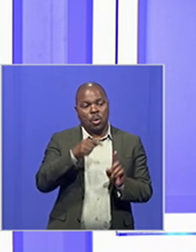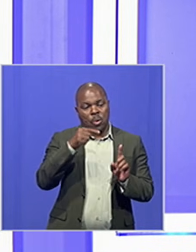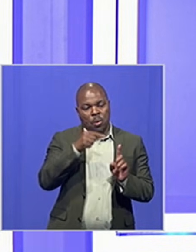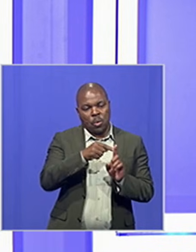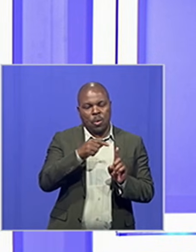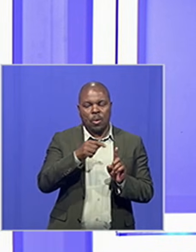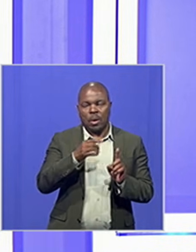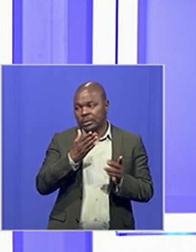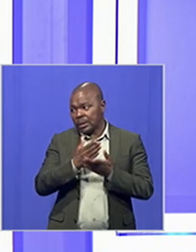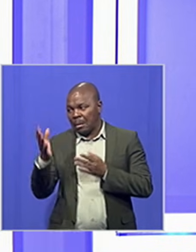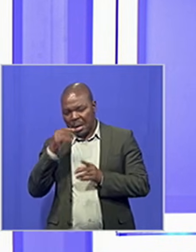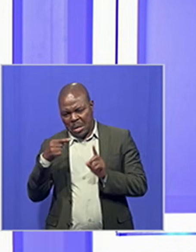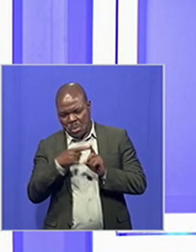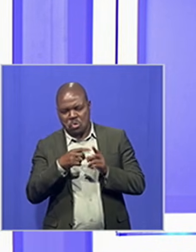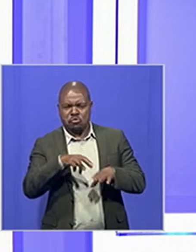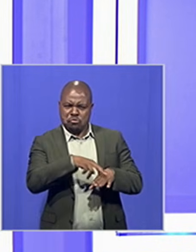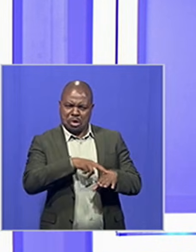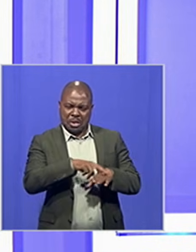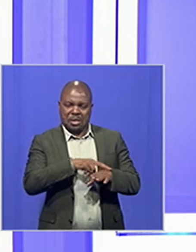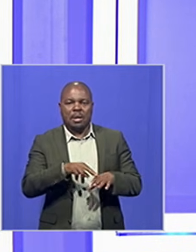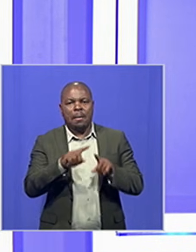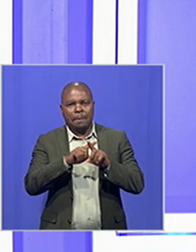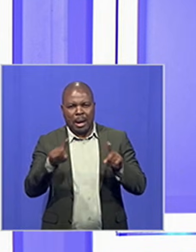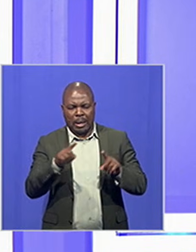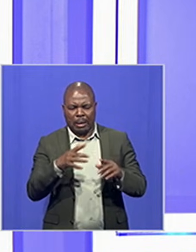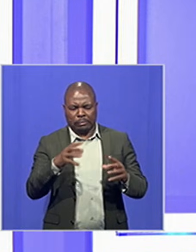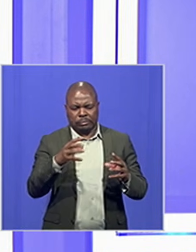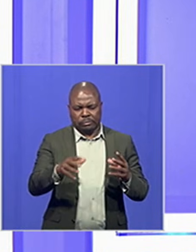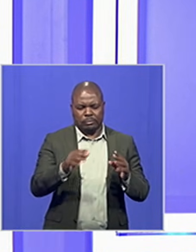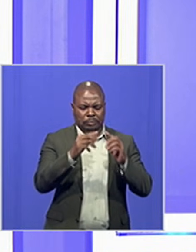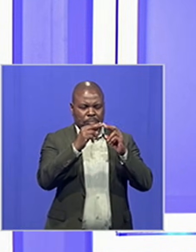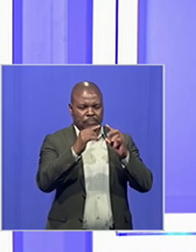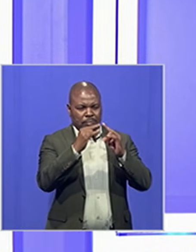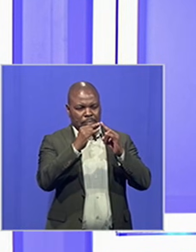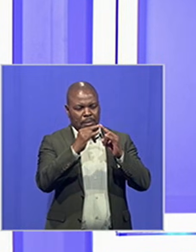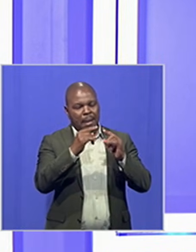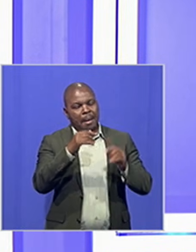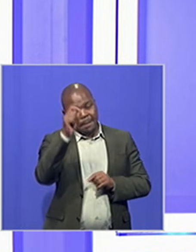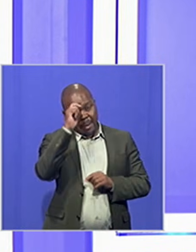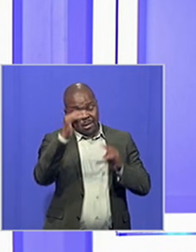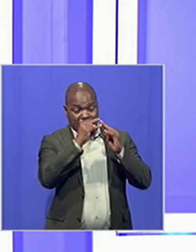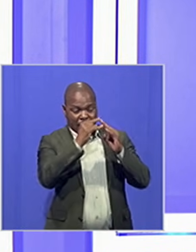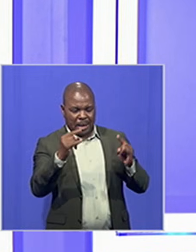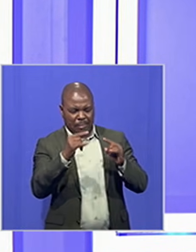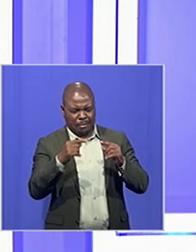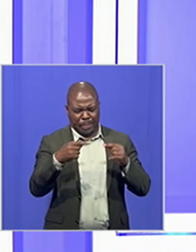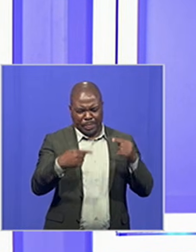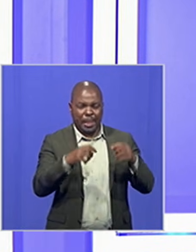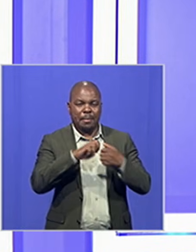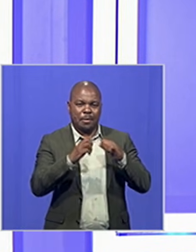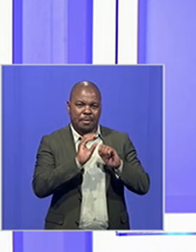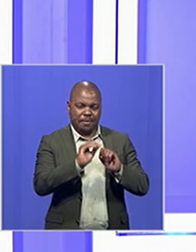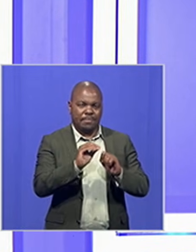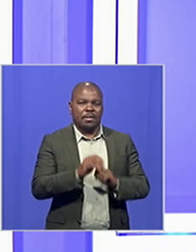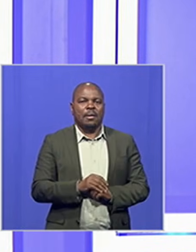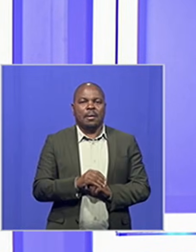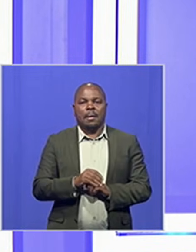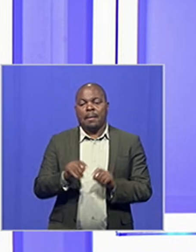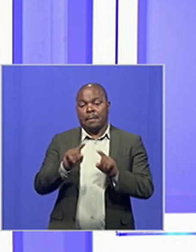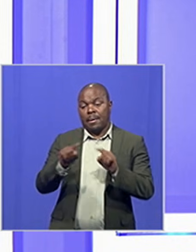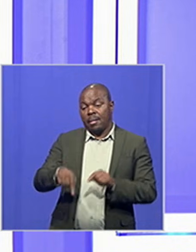e le tsa bosemorafe go bonala ekete go makgwakgwanyana ka kwa kampeng ya Bafana mme jaaka go setse malatsi a le mmalwa pele